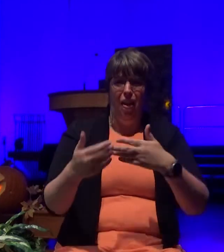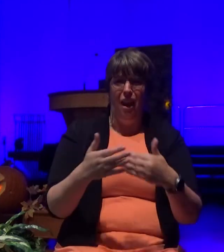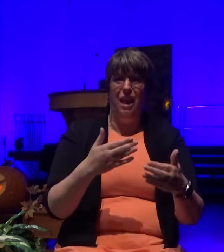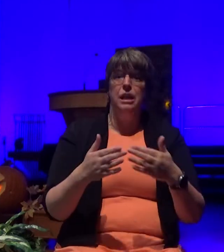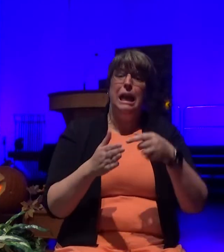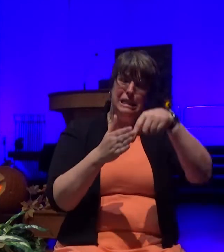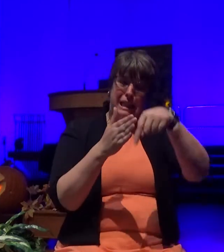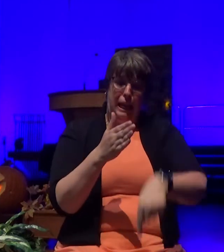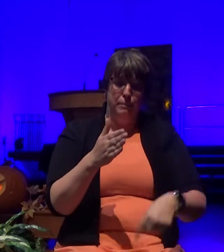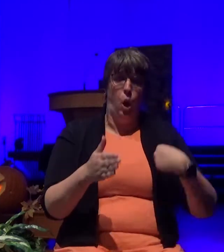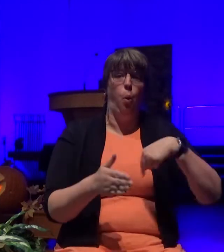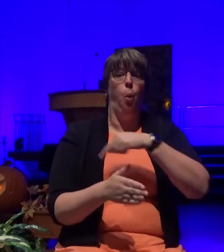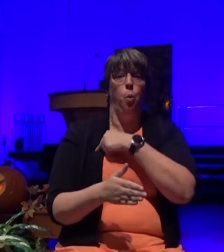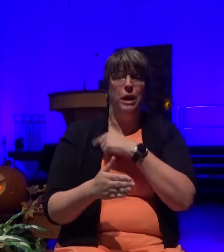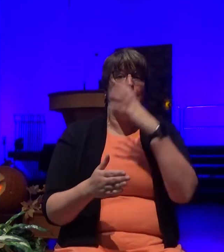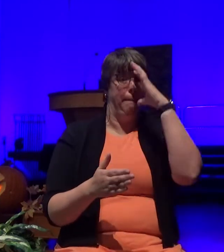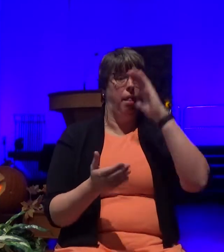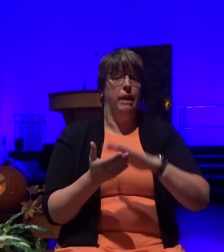above average drivers.